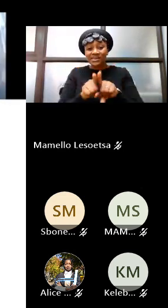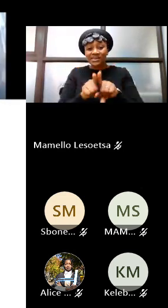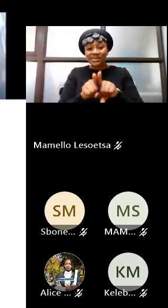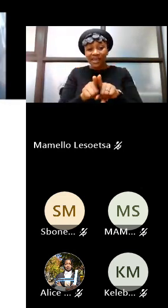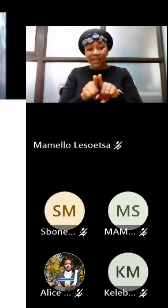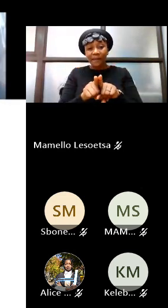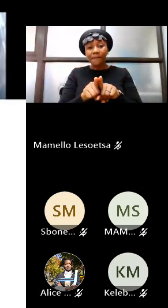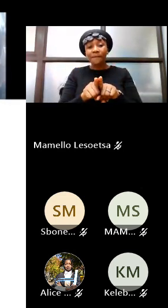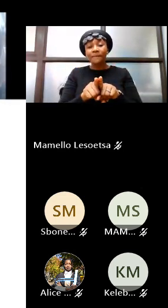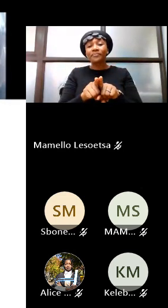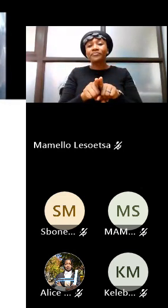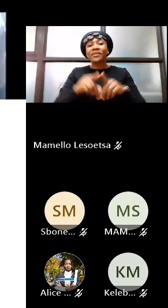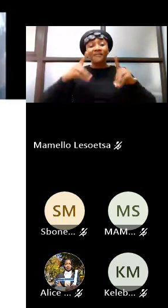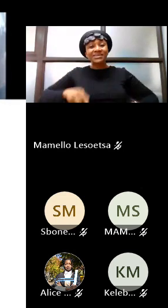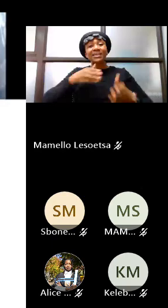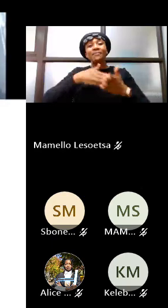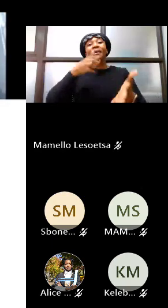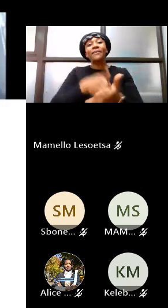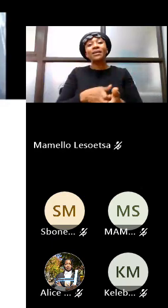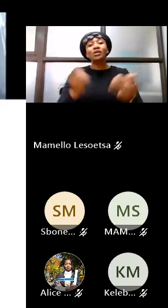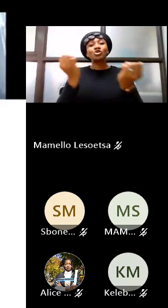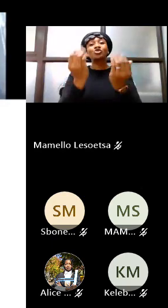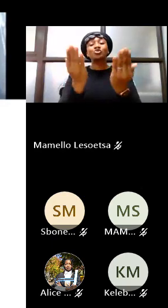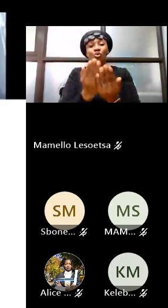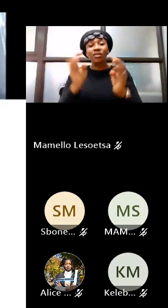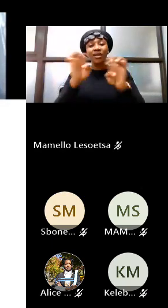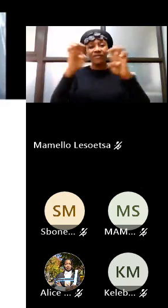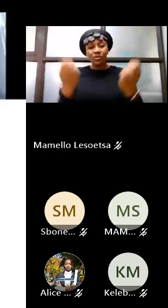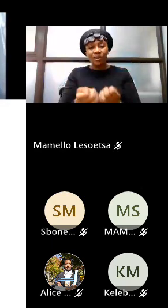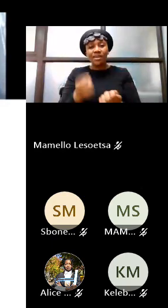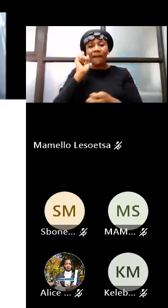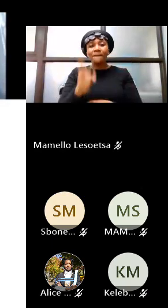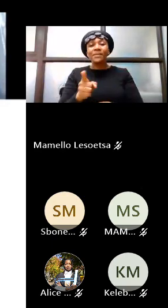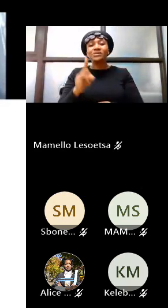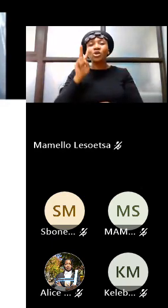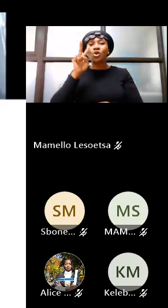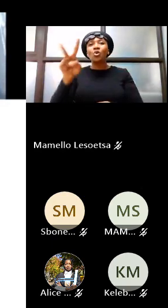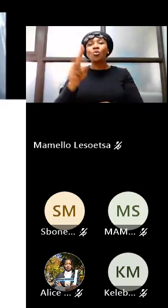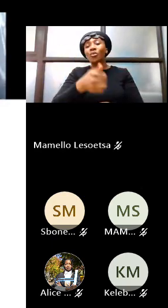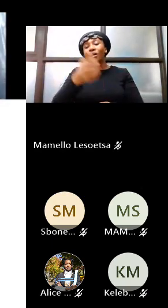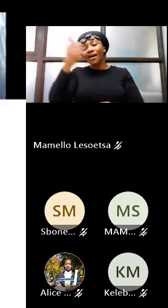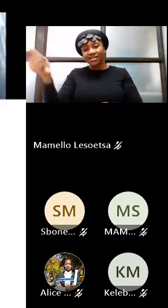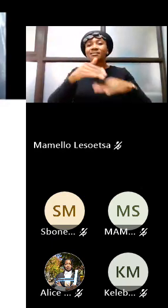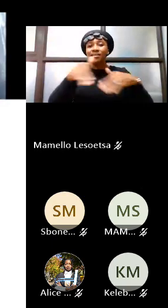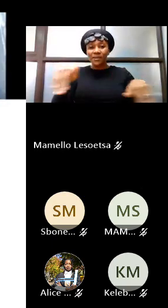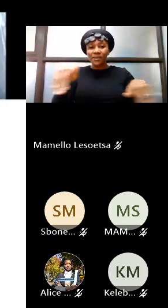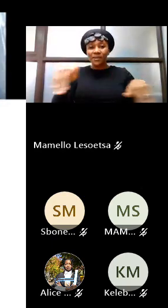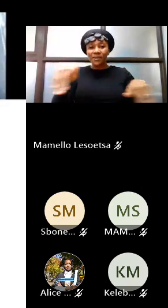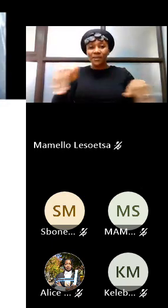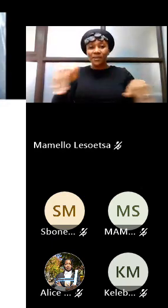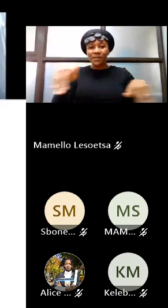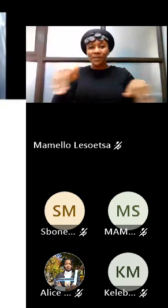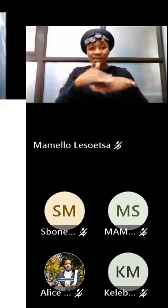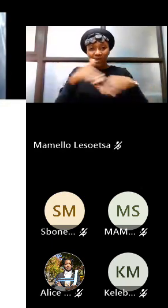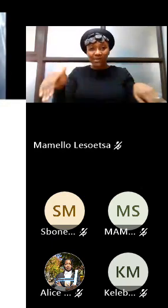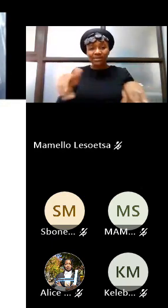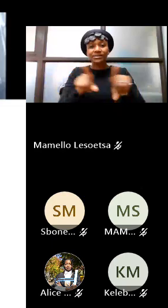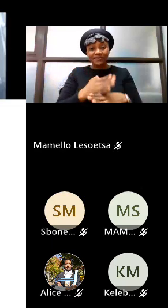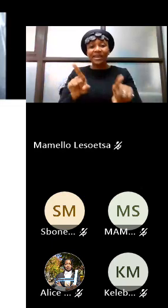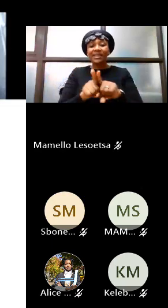have to look at much more than just limitations in function that as a physiotherapist, or for example, you